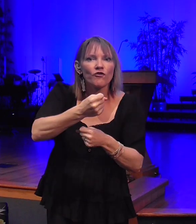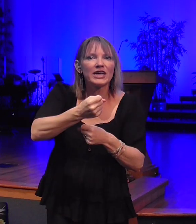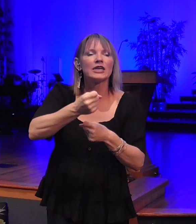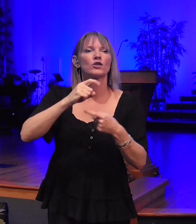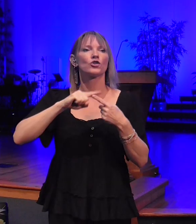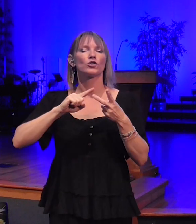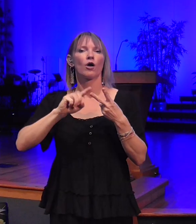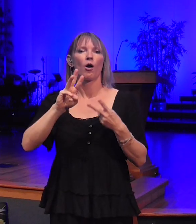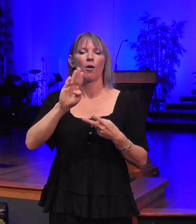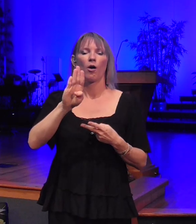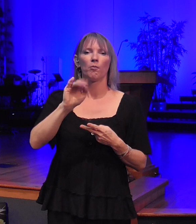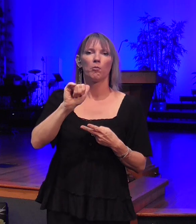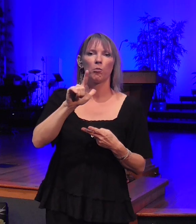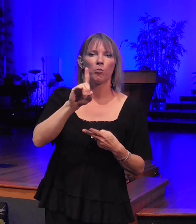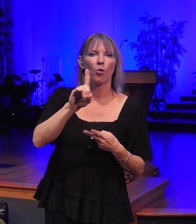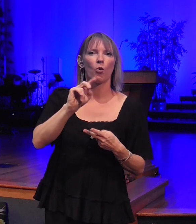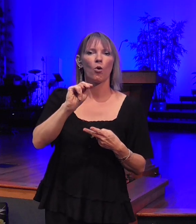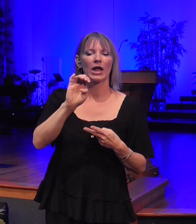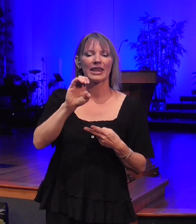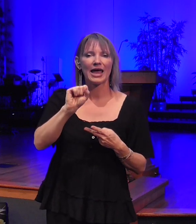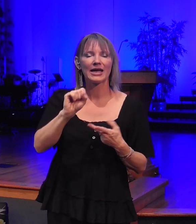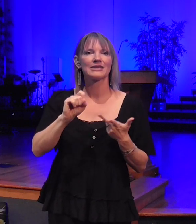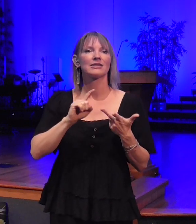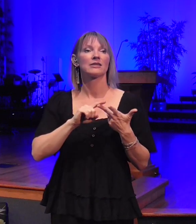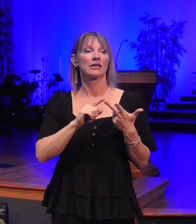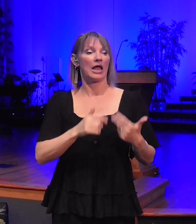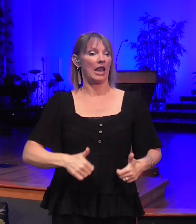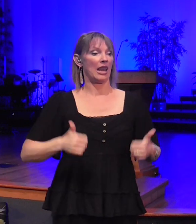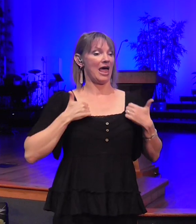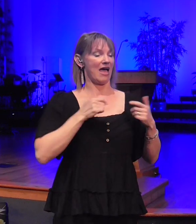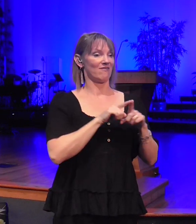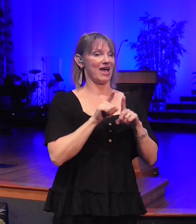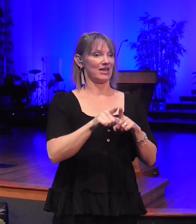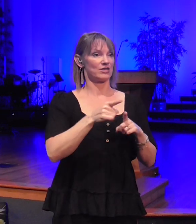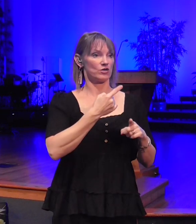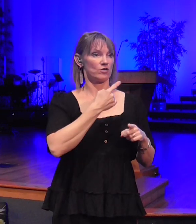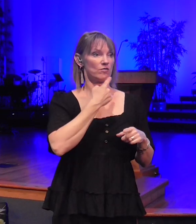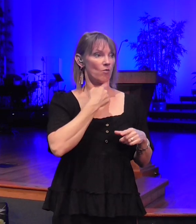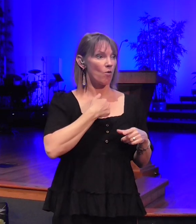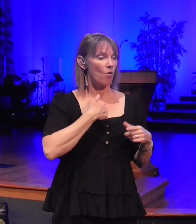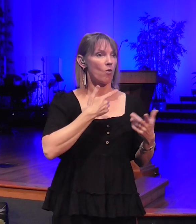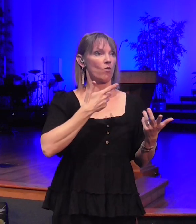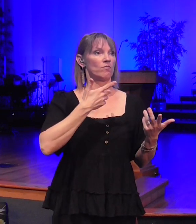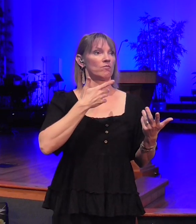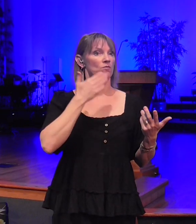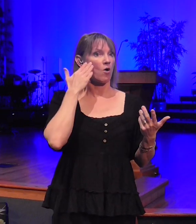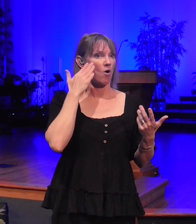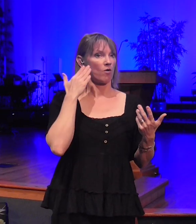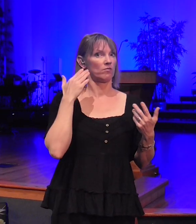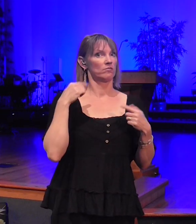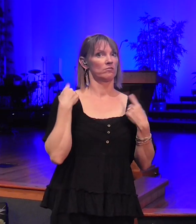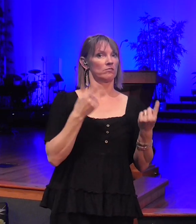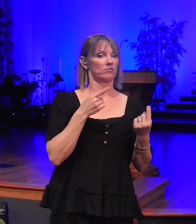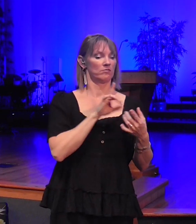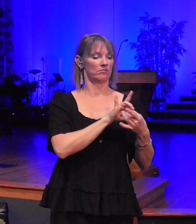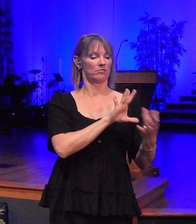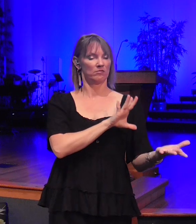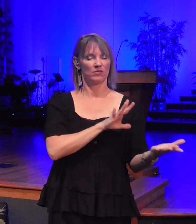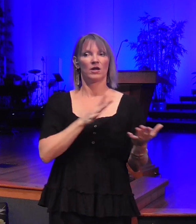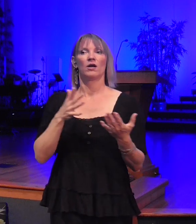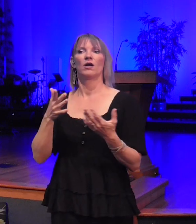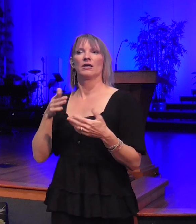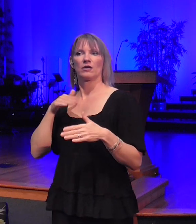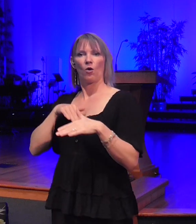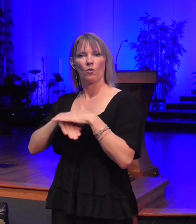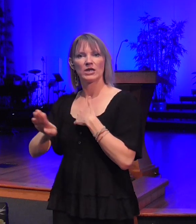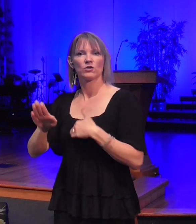boldness, an immense ability to let go of life as you've told yourself and been told that it is, to step into the miracle of what it wants to tell you about